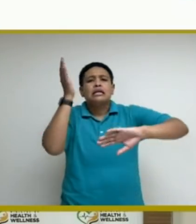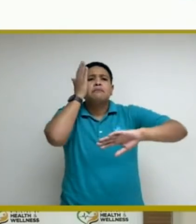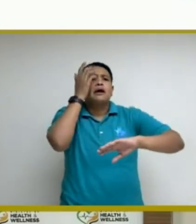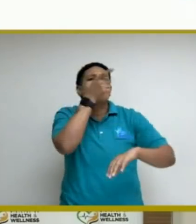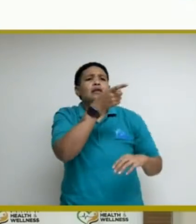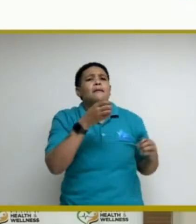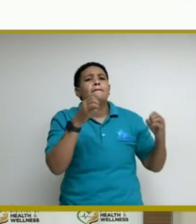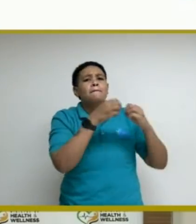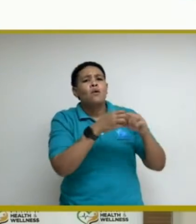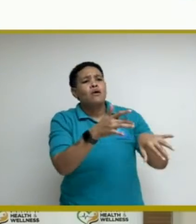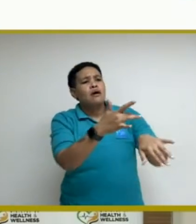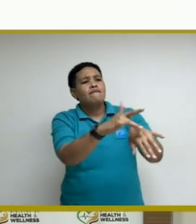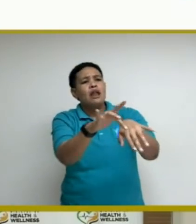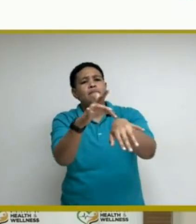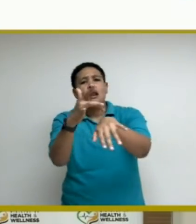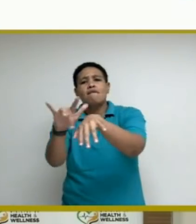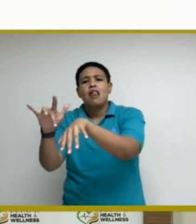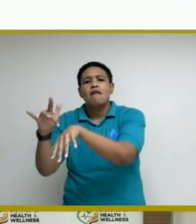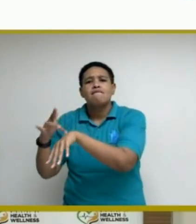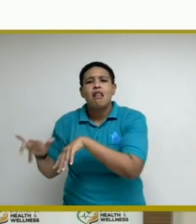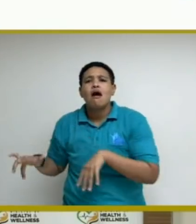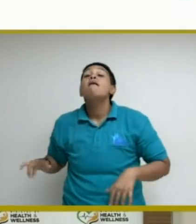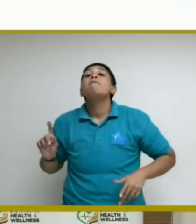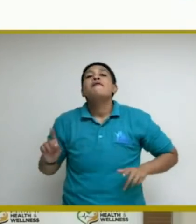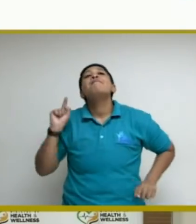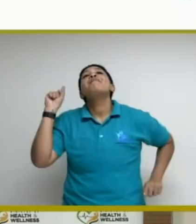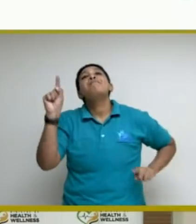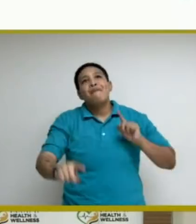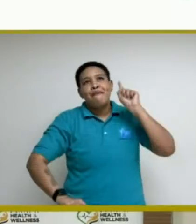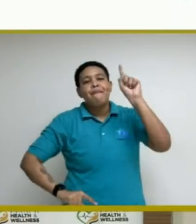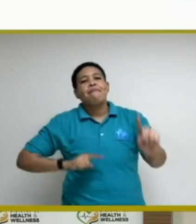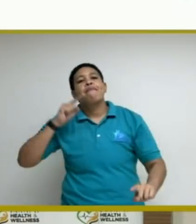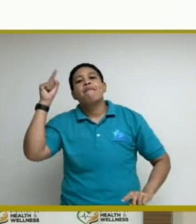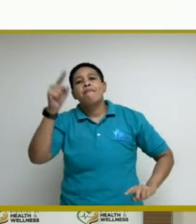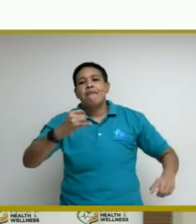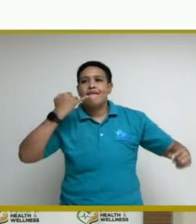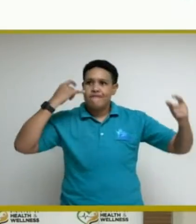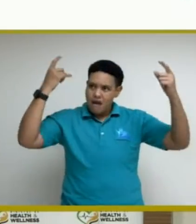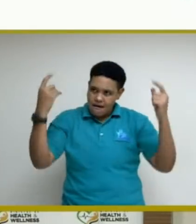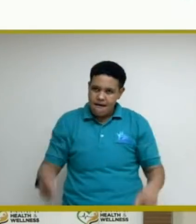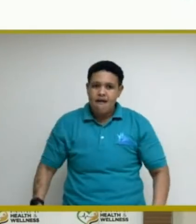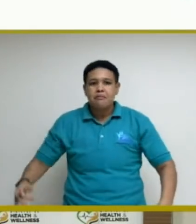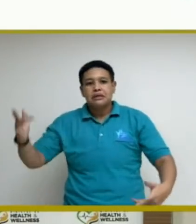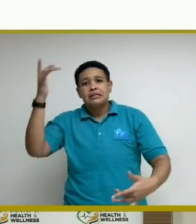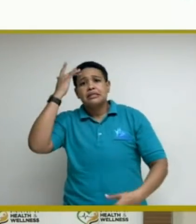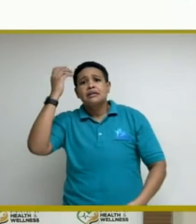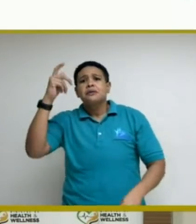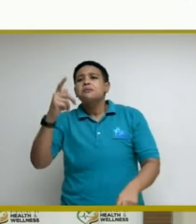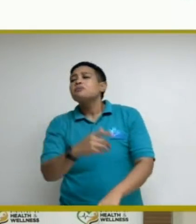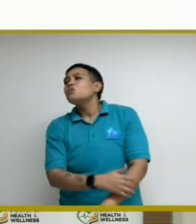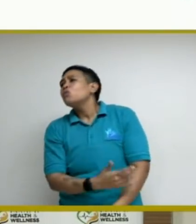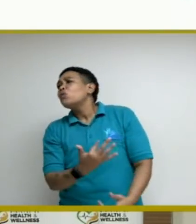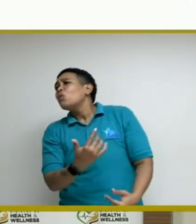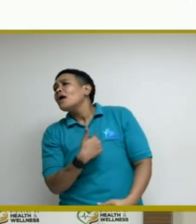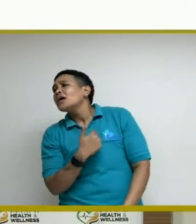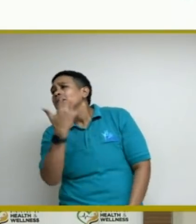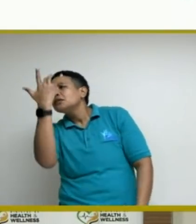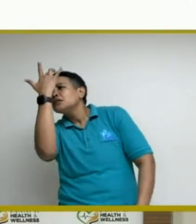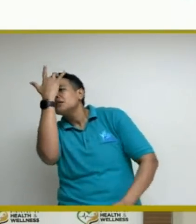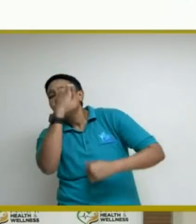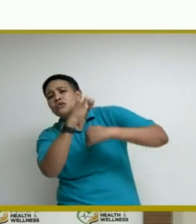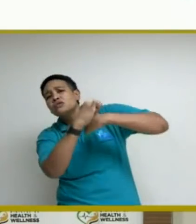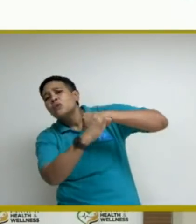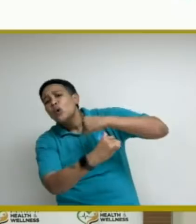the hospital to be able to manage other cases. Many other cases are waiting, persons waiting for surgeries, etc. It's